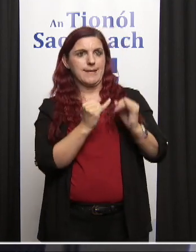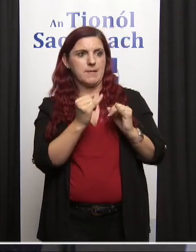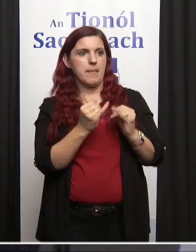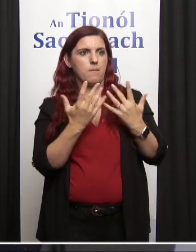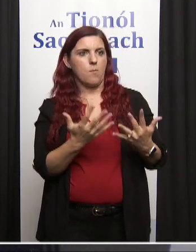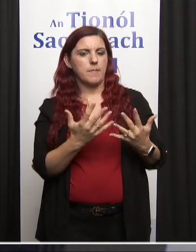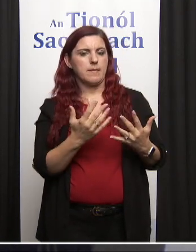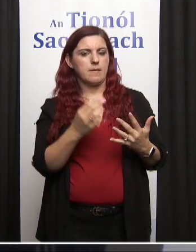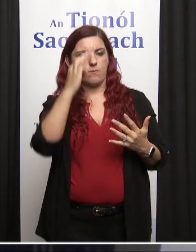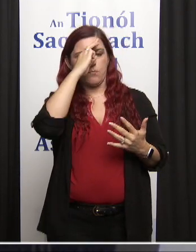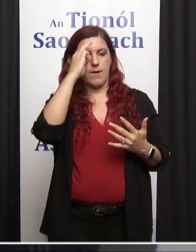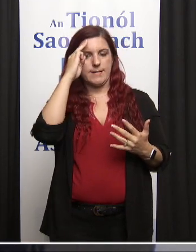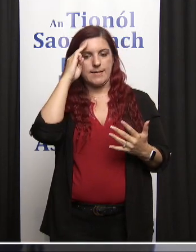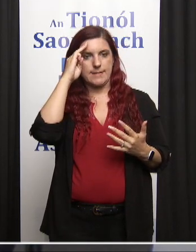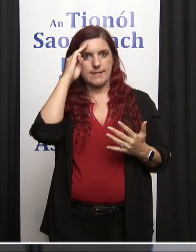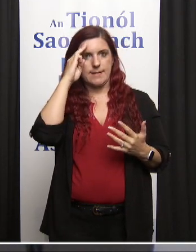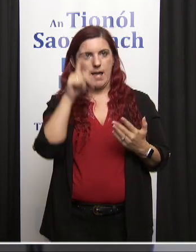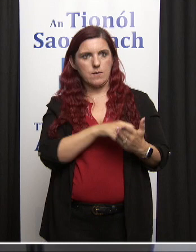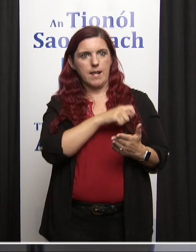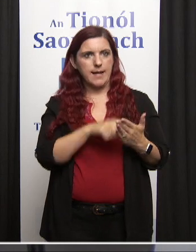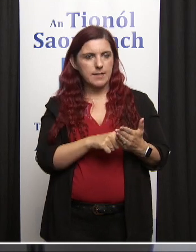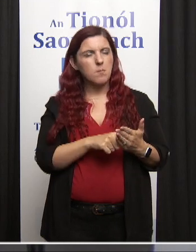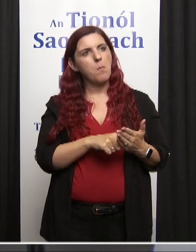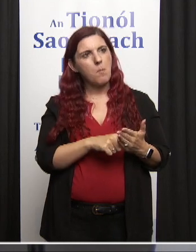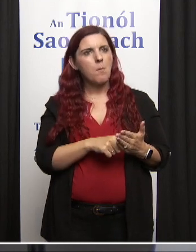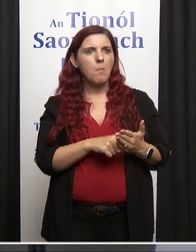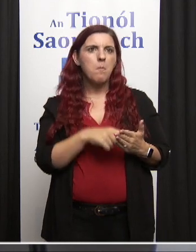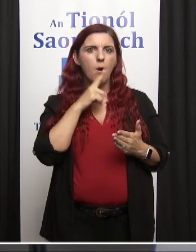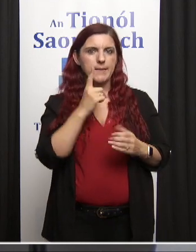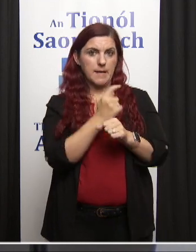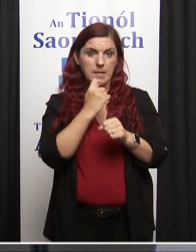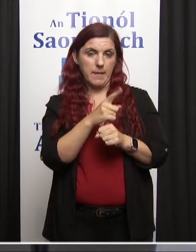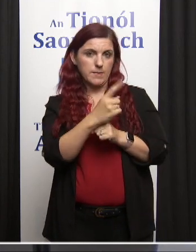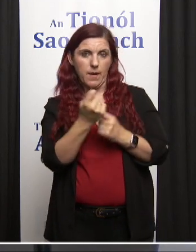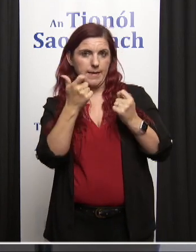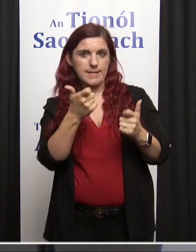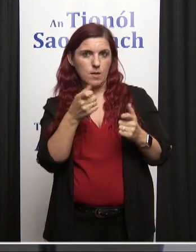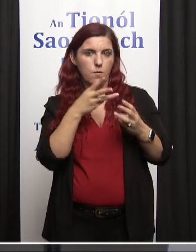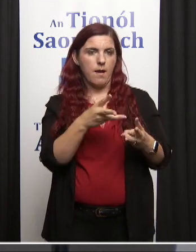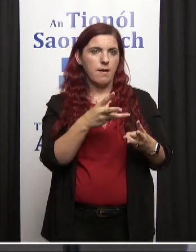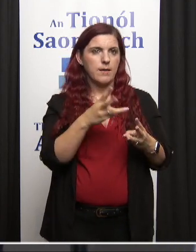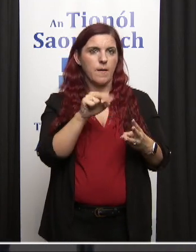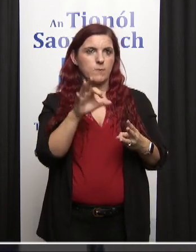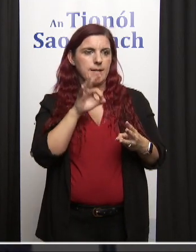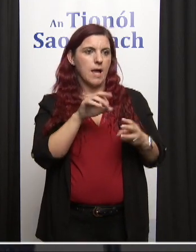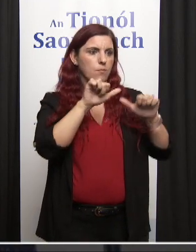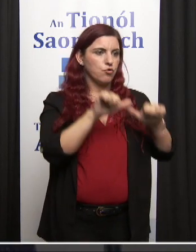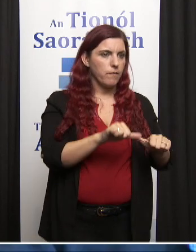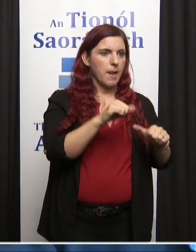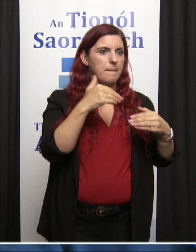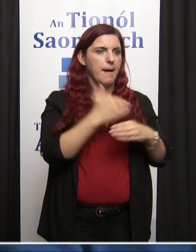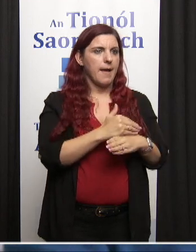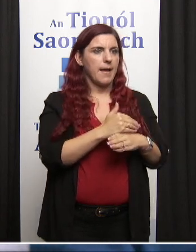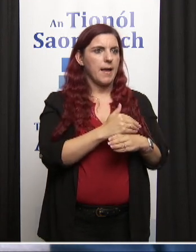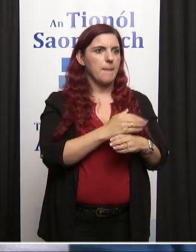elections, that it is seen as a closed shop, that you either have to get the approval of political parties or nominated by